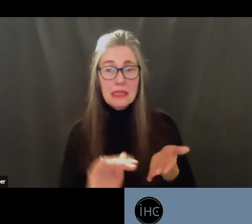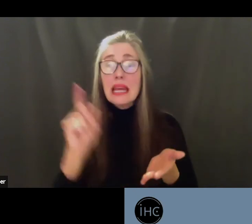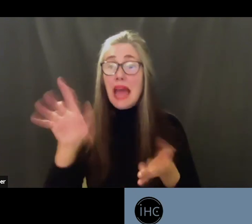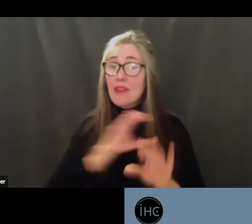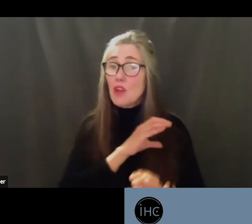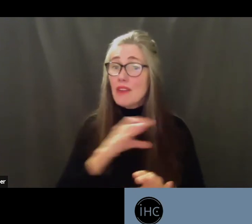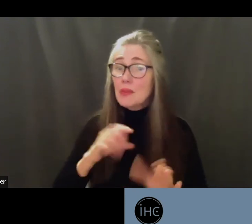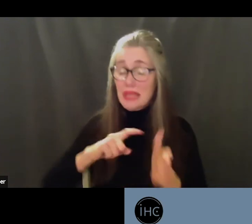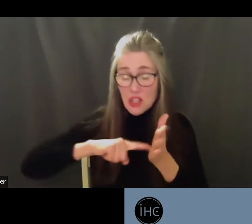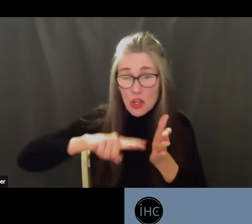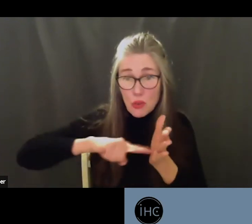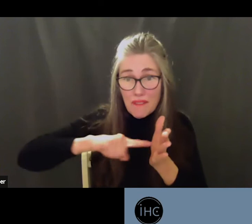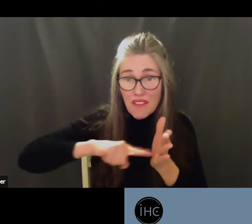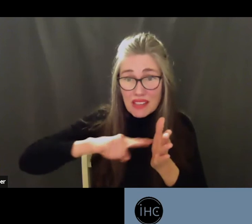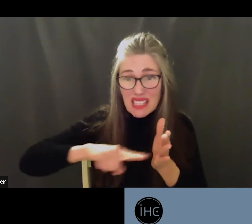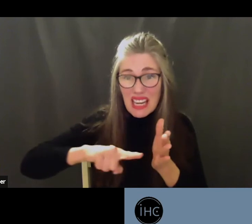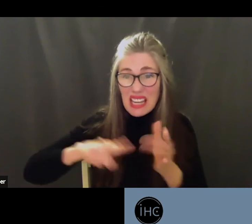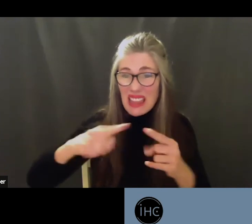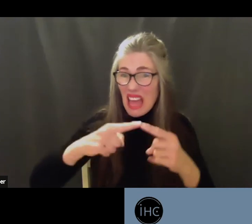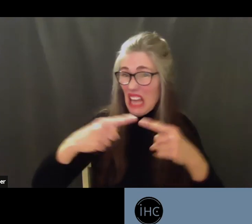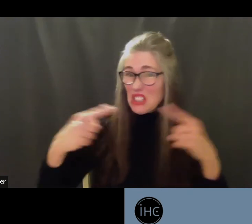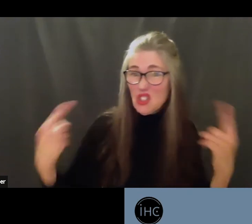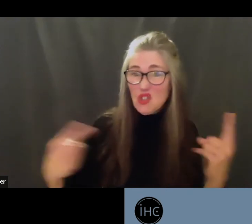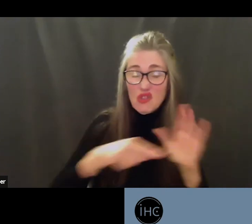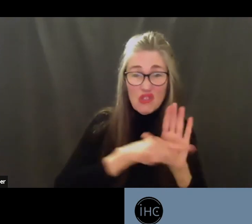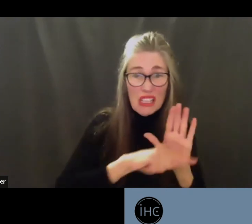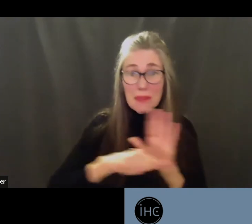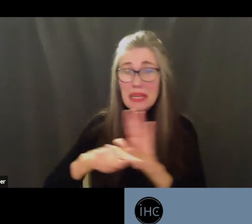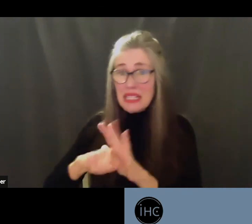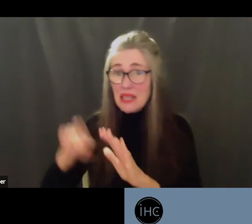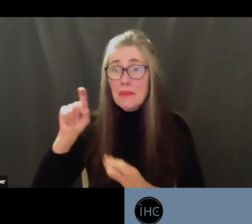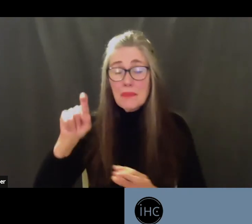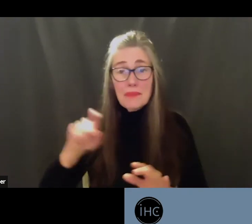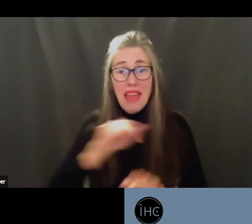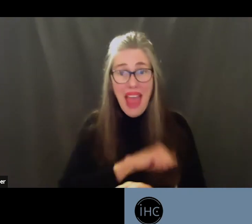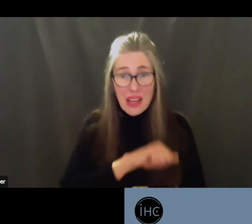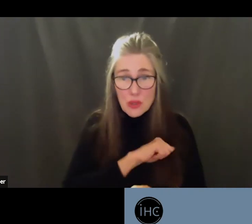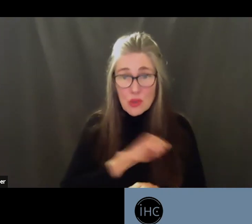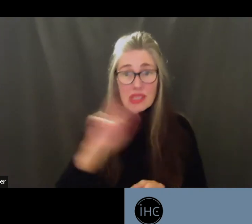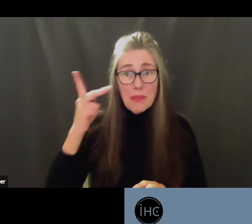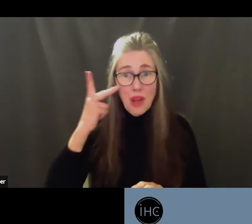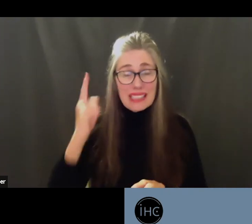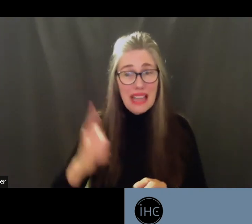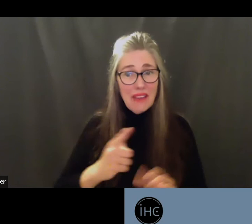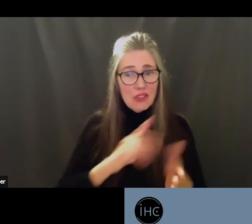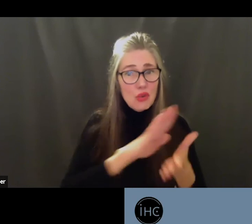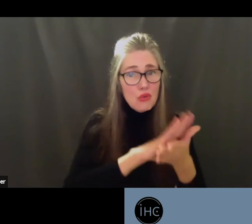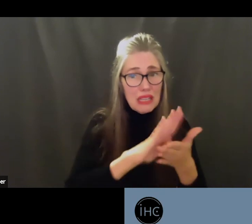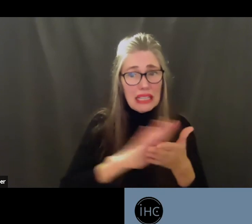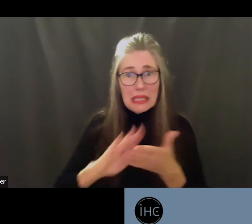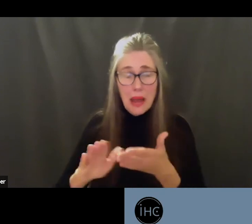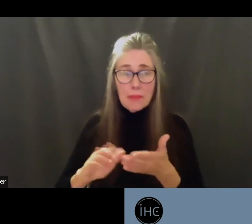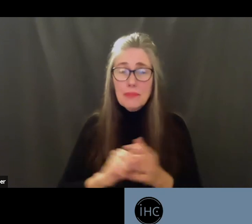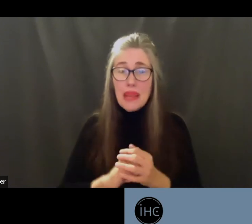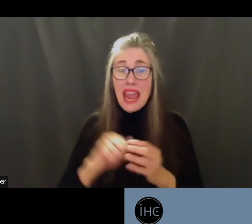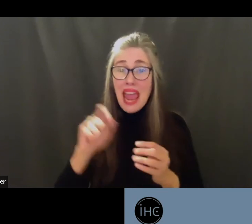and institutions have to investigate extremism. And I also think we need a training